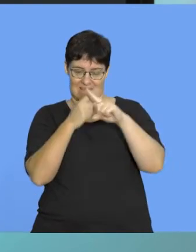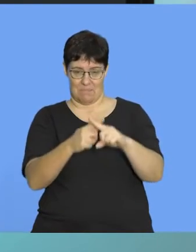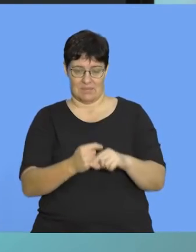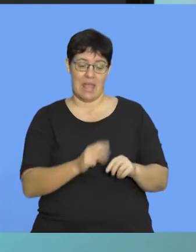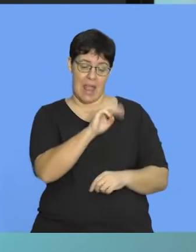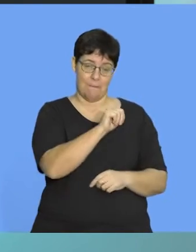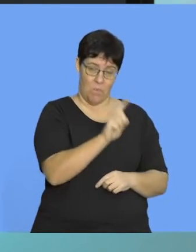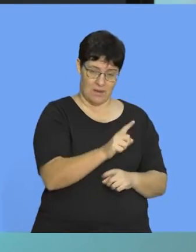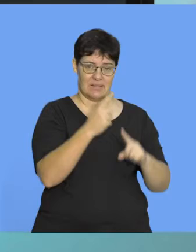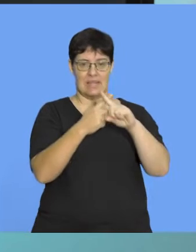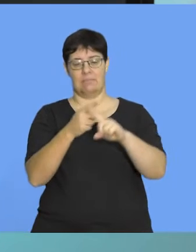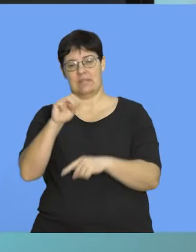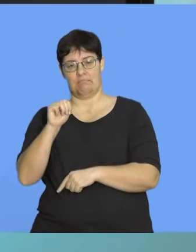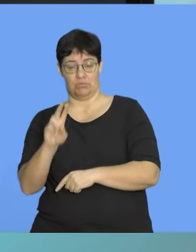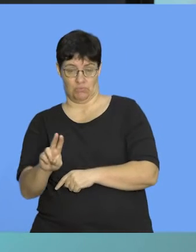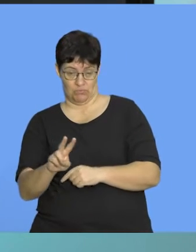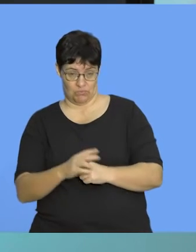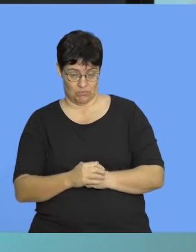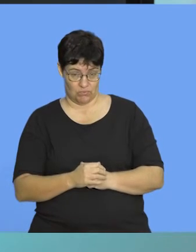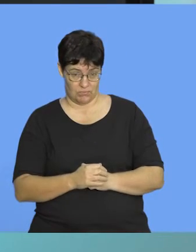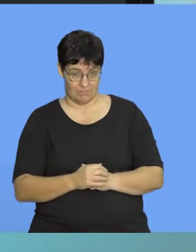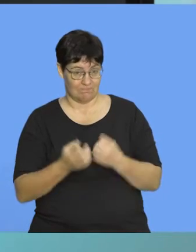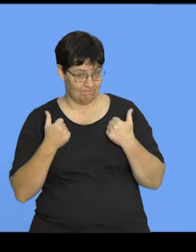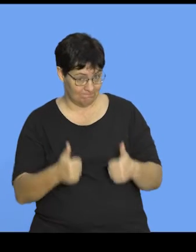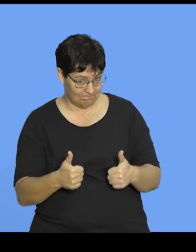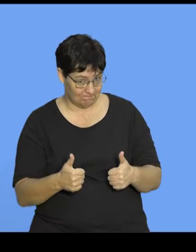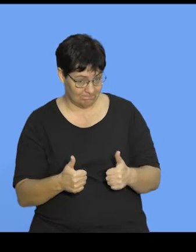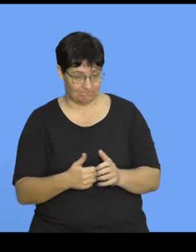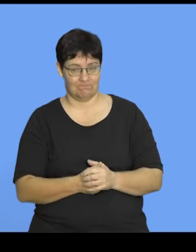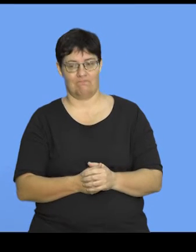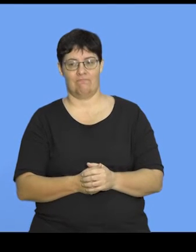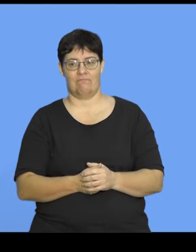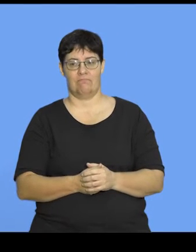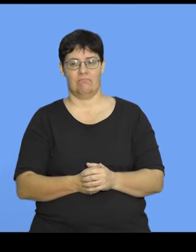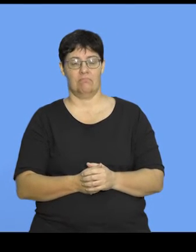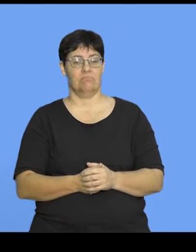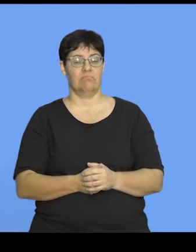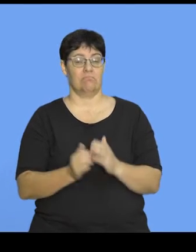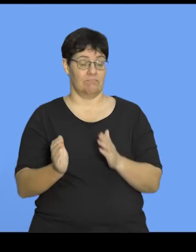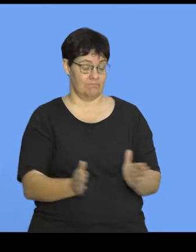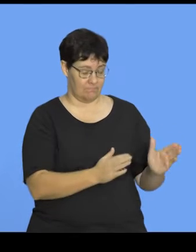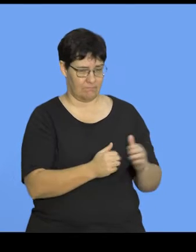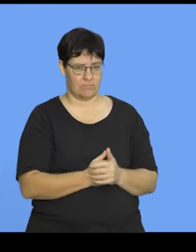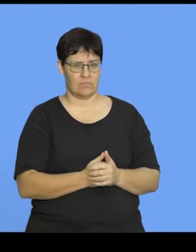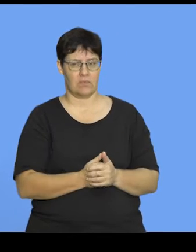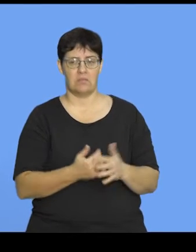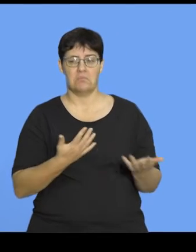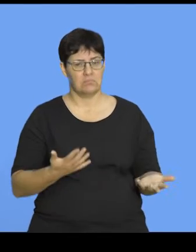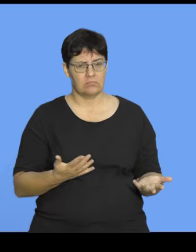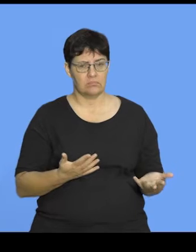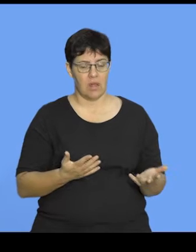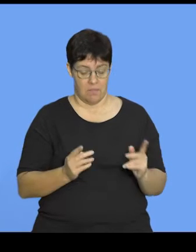m1 and m2. Got that one. What happens when we change